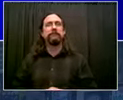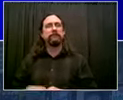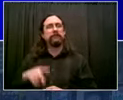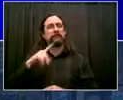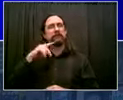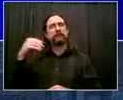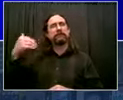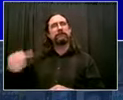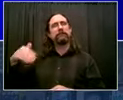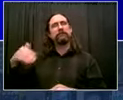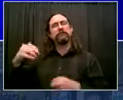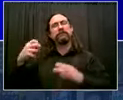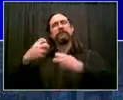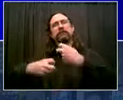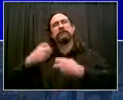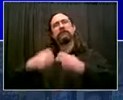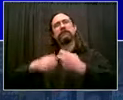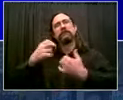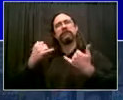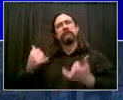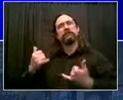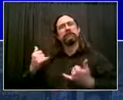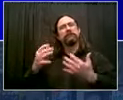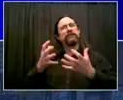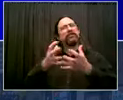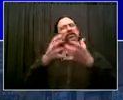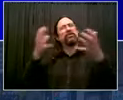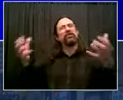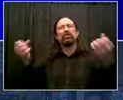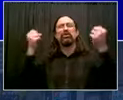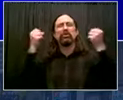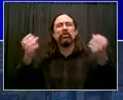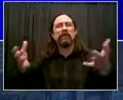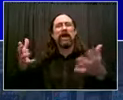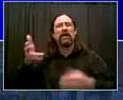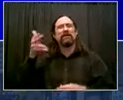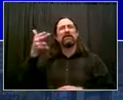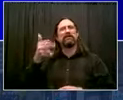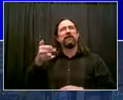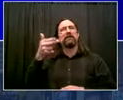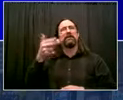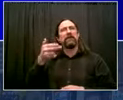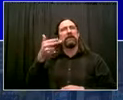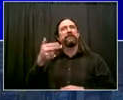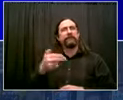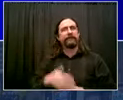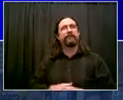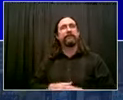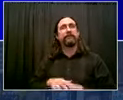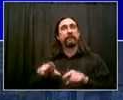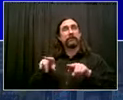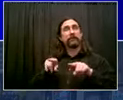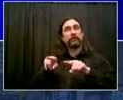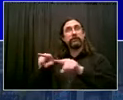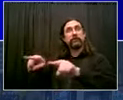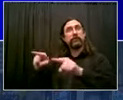pandemic. We've all seen the shocking statistics about how many more people all over the country got guns during the pandemic.